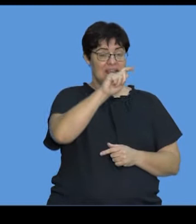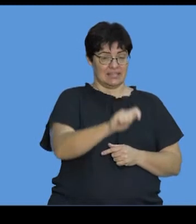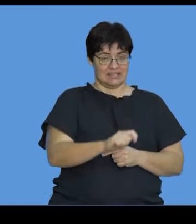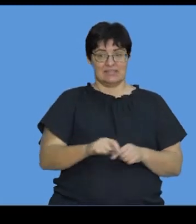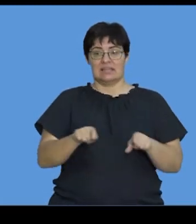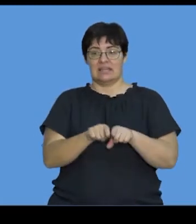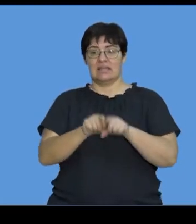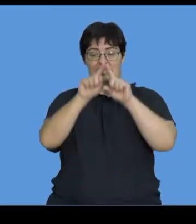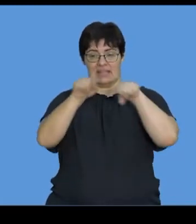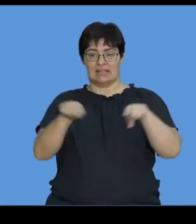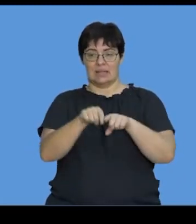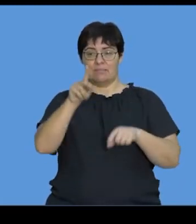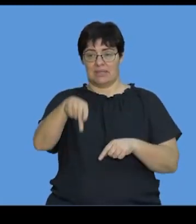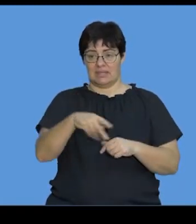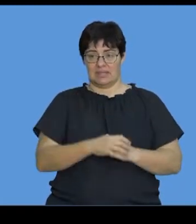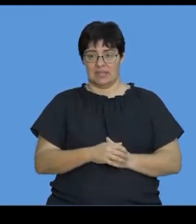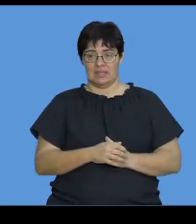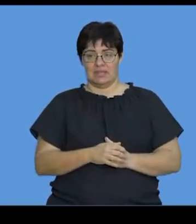net equals delta P